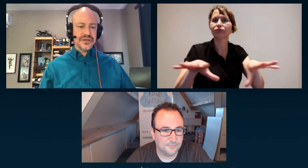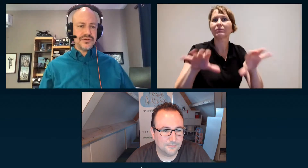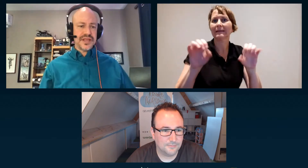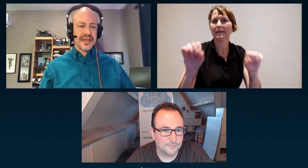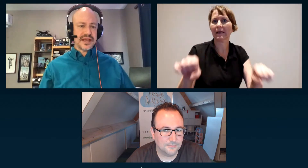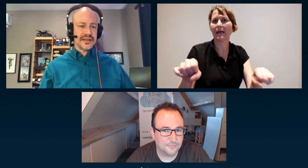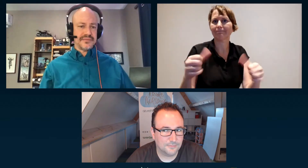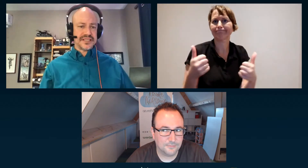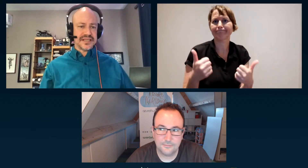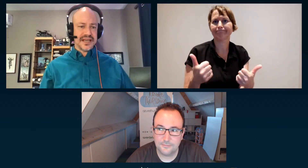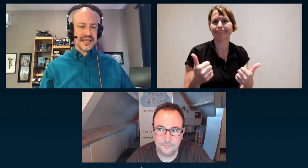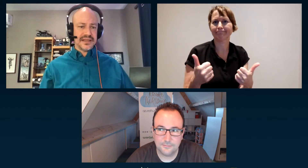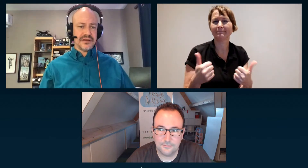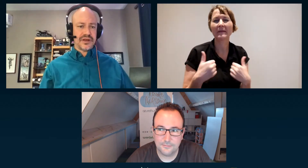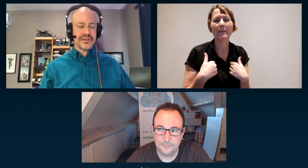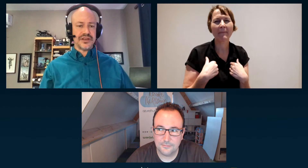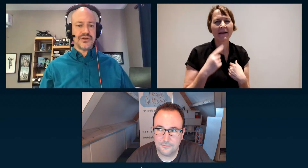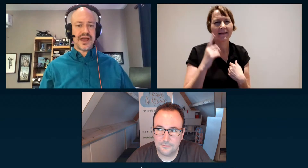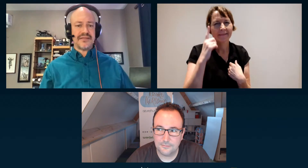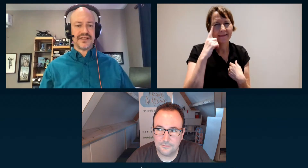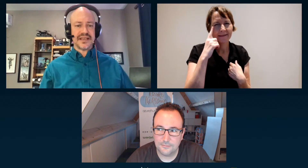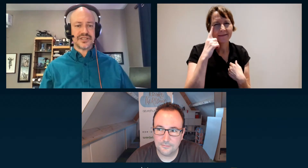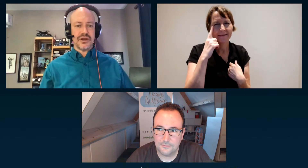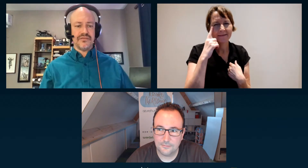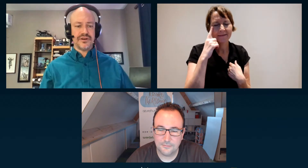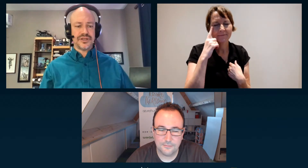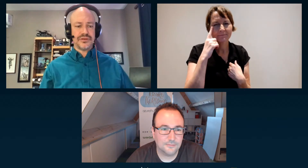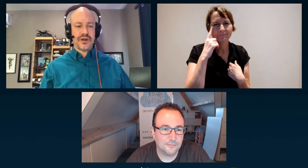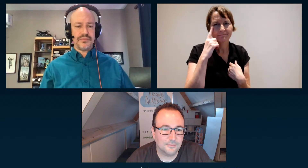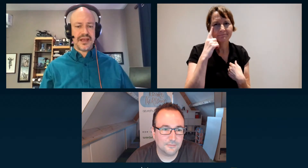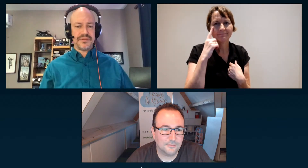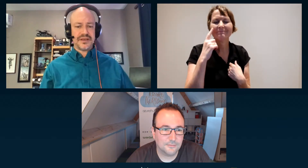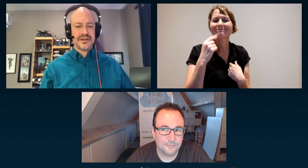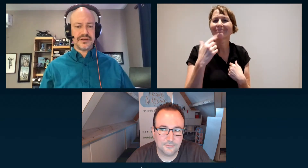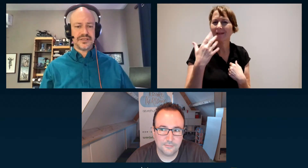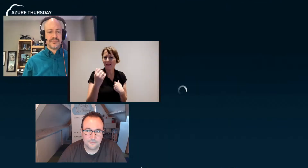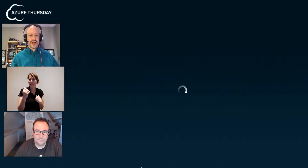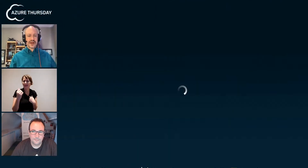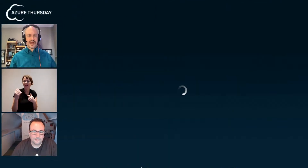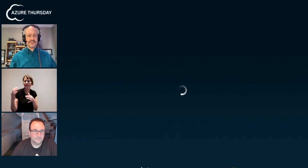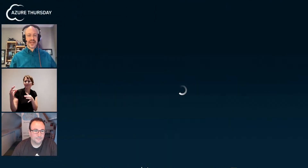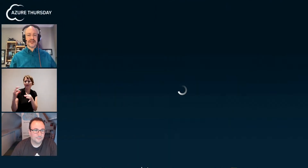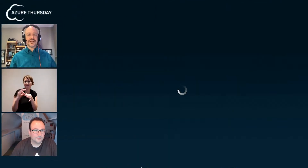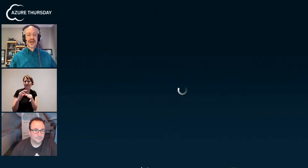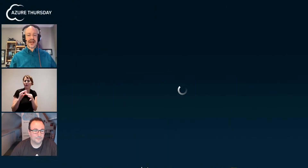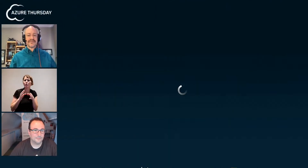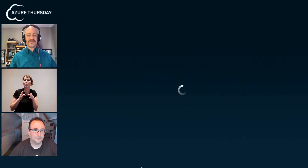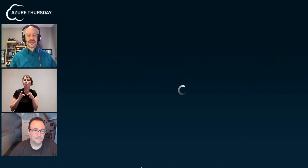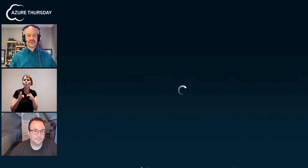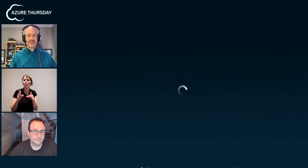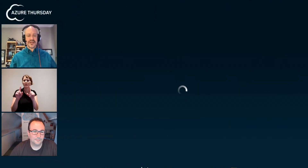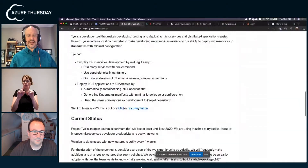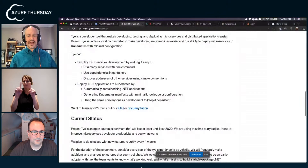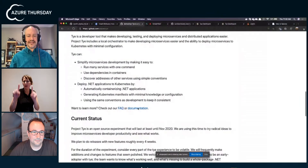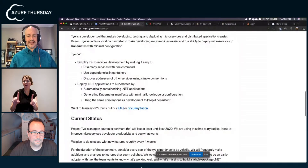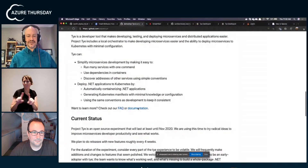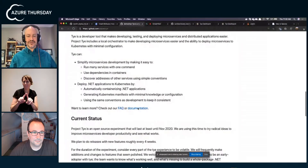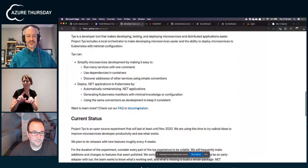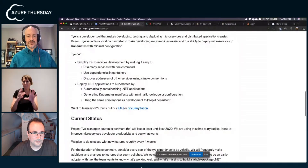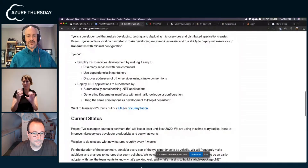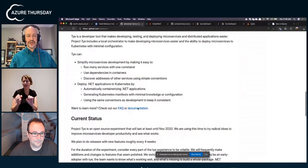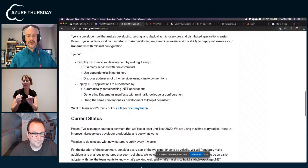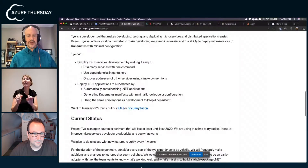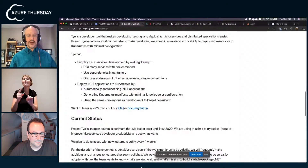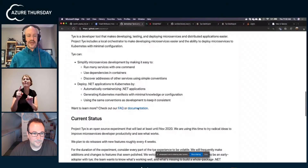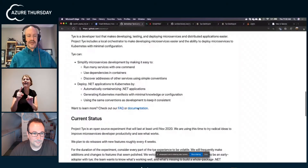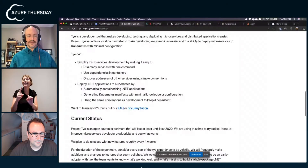I do think, let me see, they do have links over to the roadmap in here somewhere. They also have contributing guidelines, which